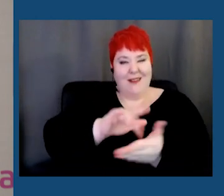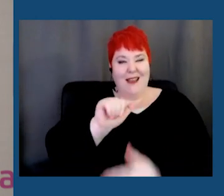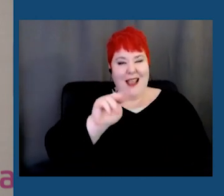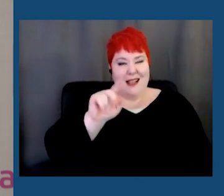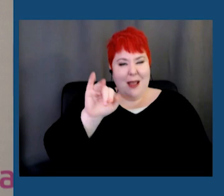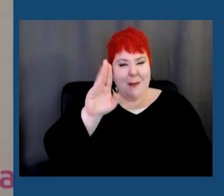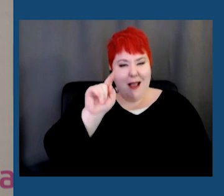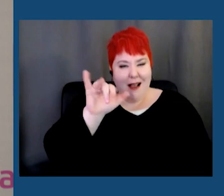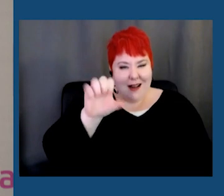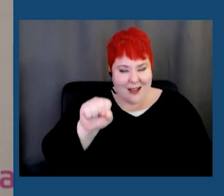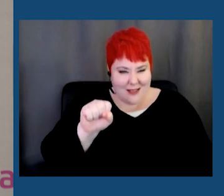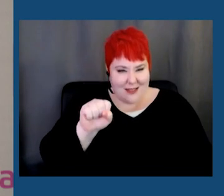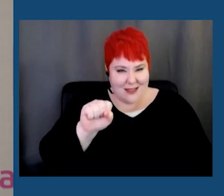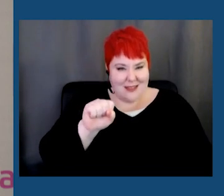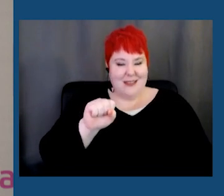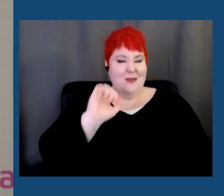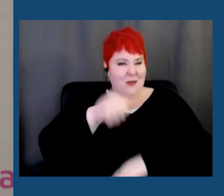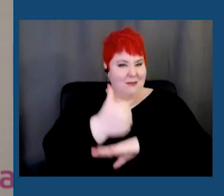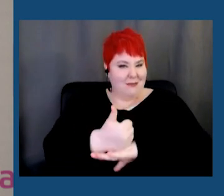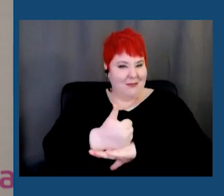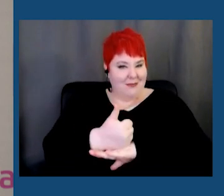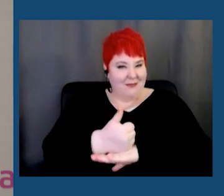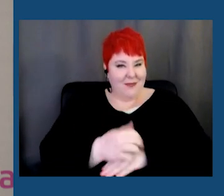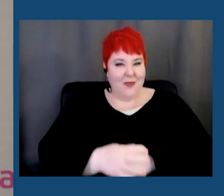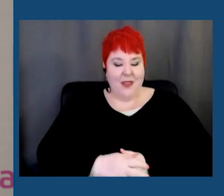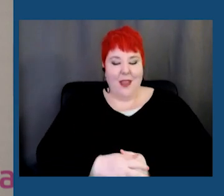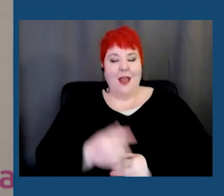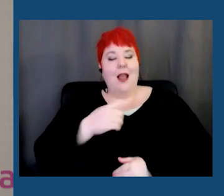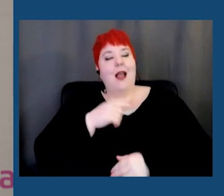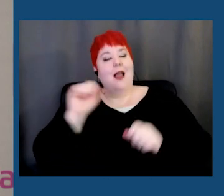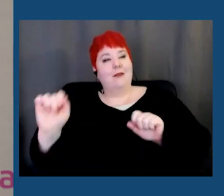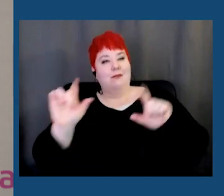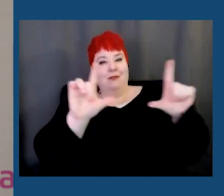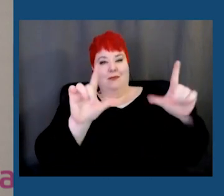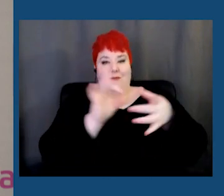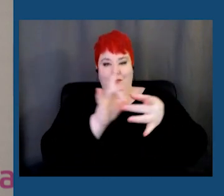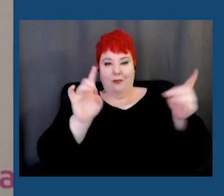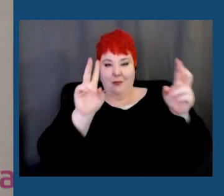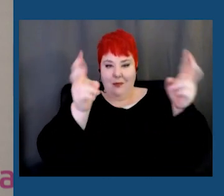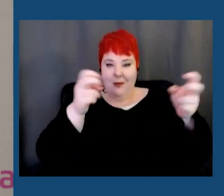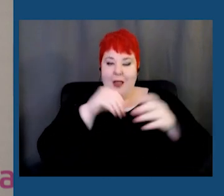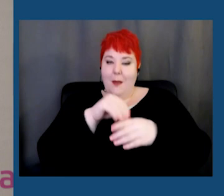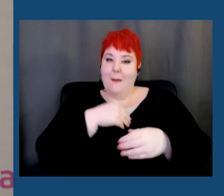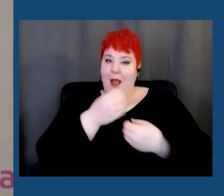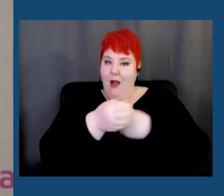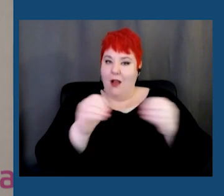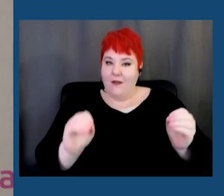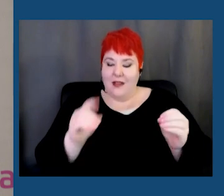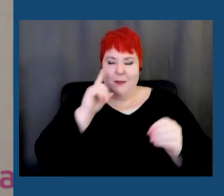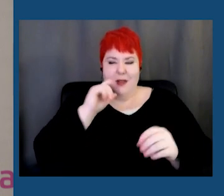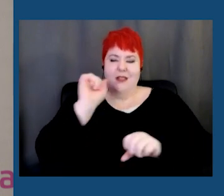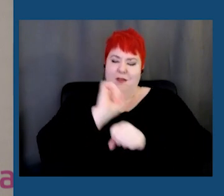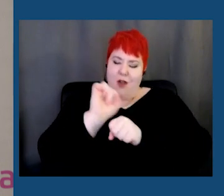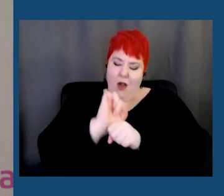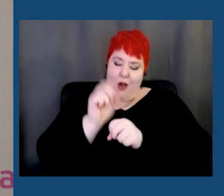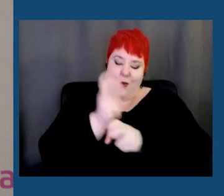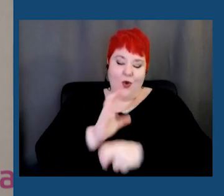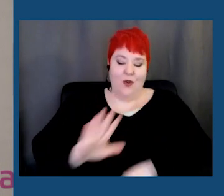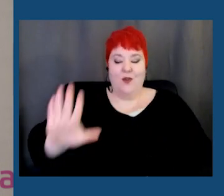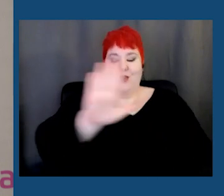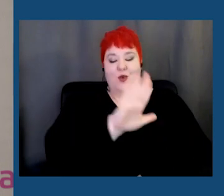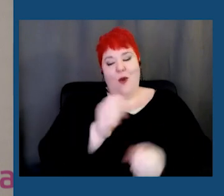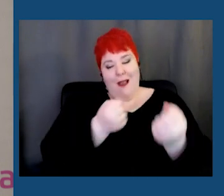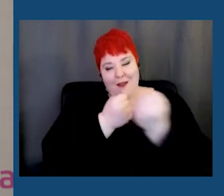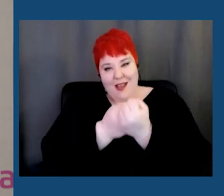my office. It reminds me of the strength of this movement. Because of hard work from advocates like you, Planned